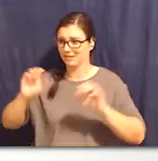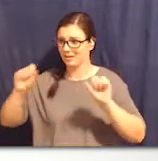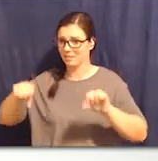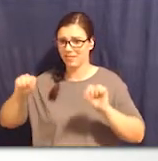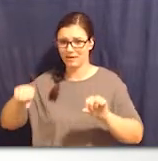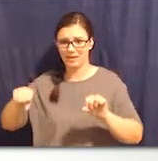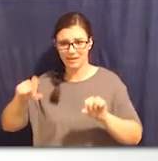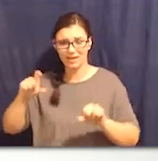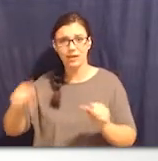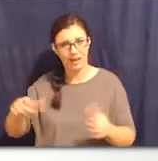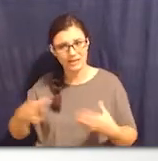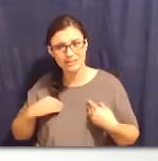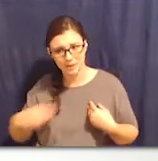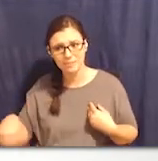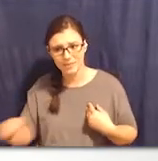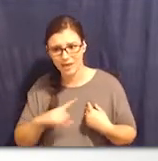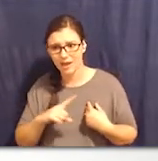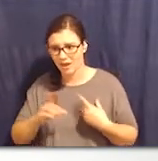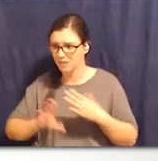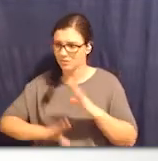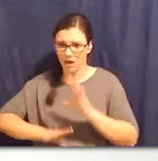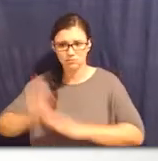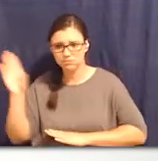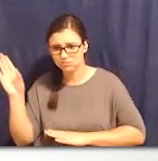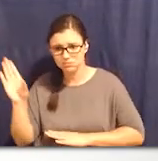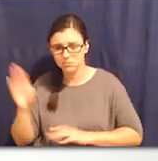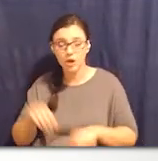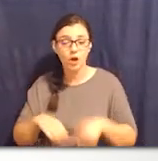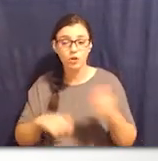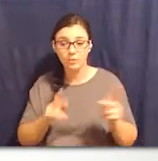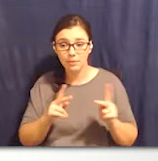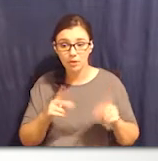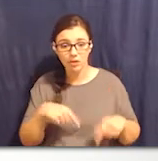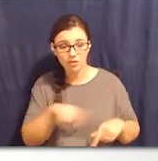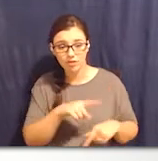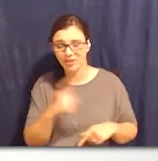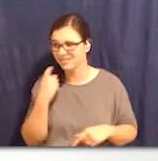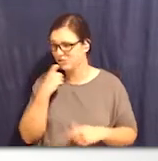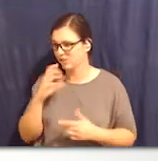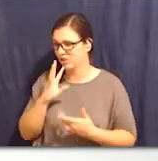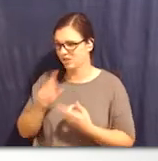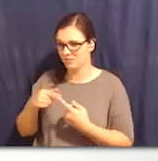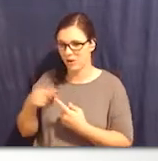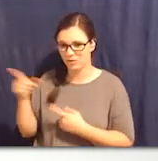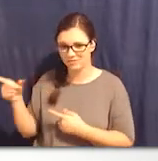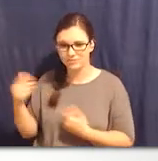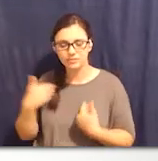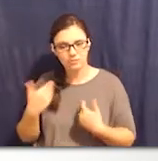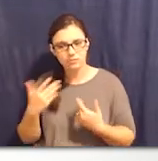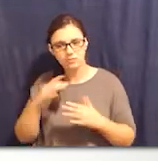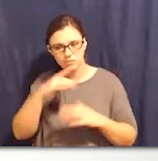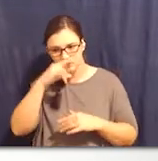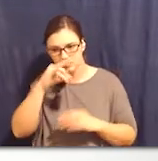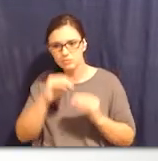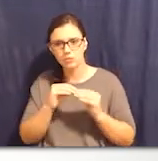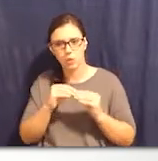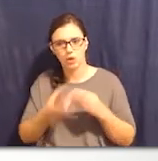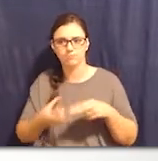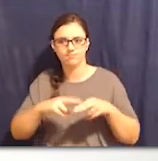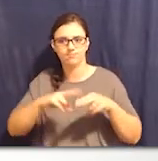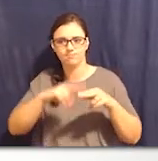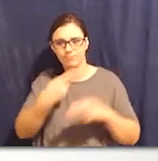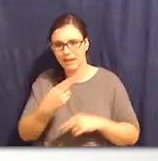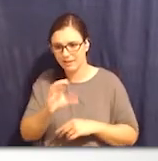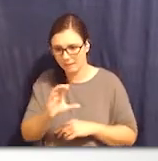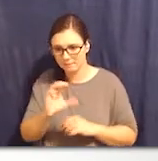who have incredible abilities that need to be capitalized, and we need to accept them. And then we have the other that Lara just sang about, of kids